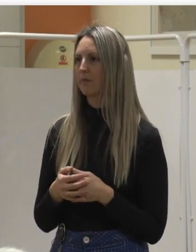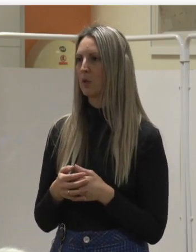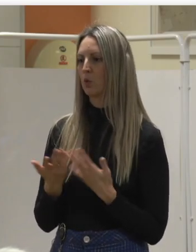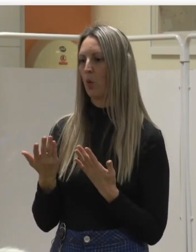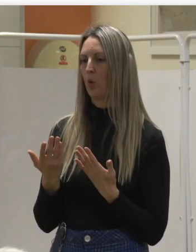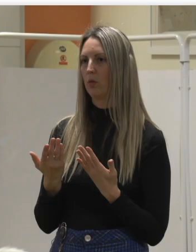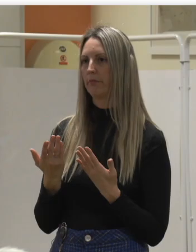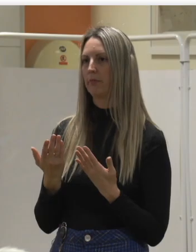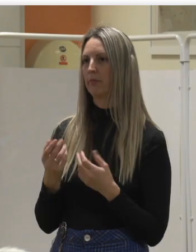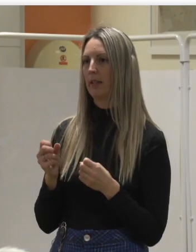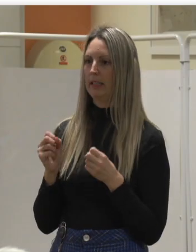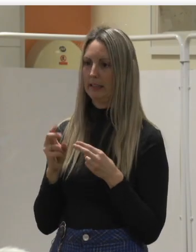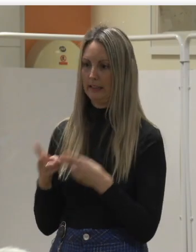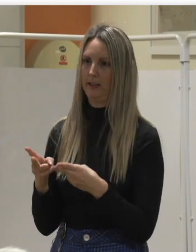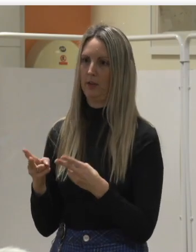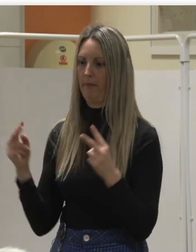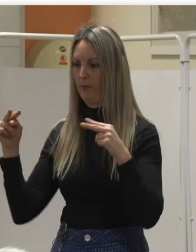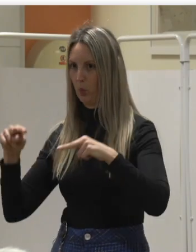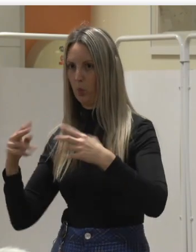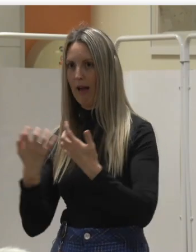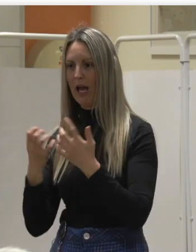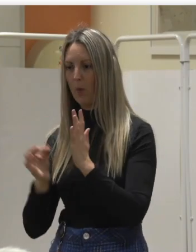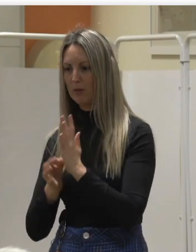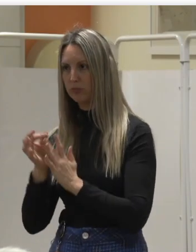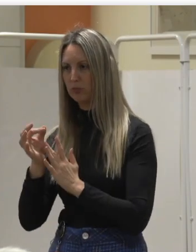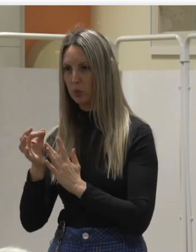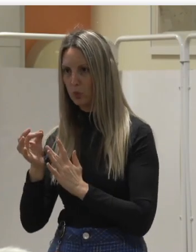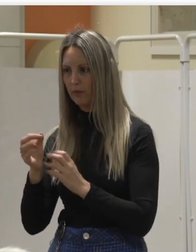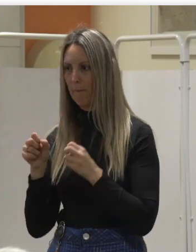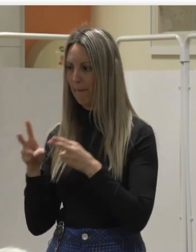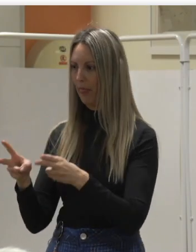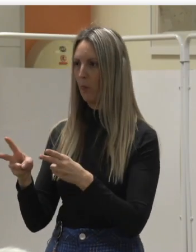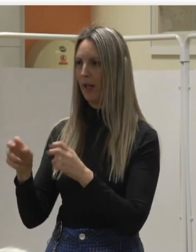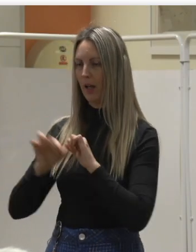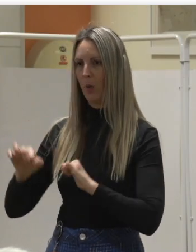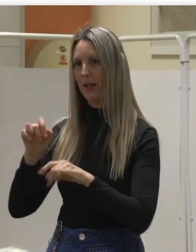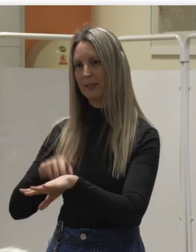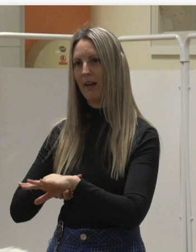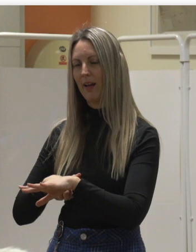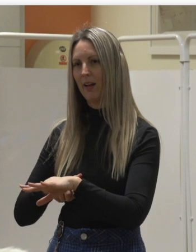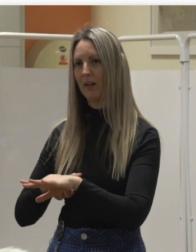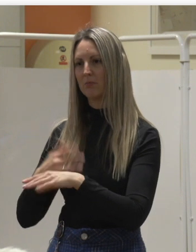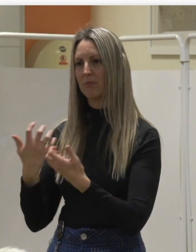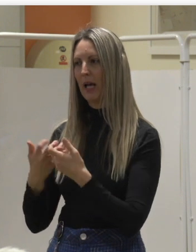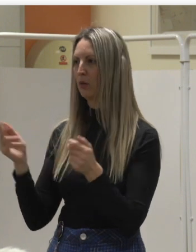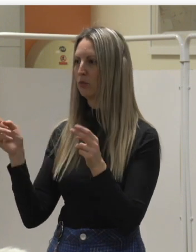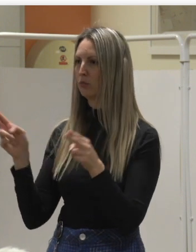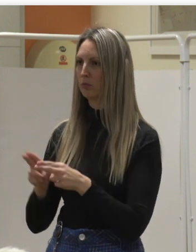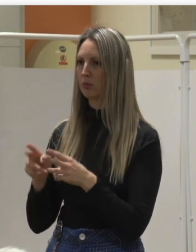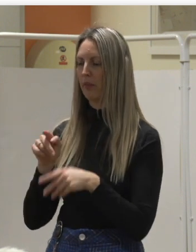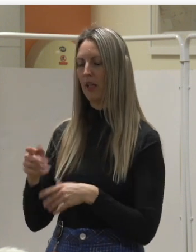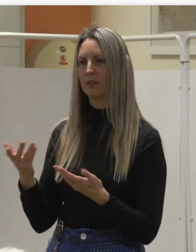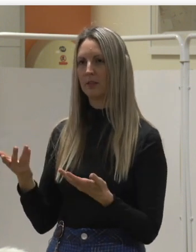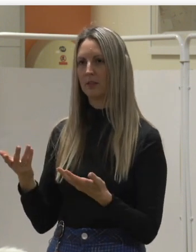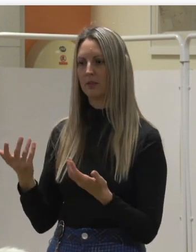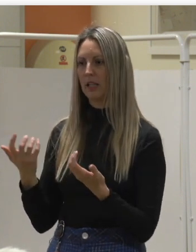perspective as a whole system, how we can improve whole pathway approach end to end rather than in acute